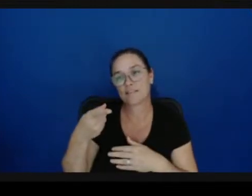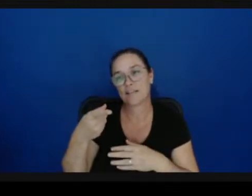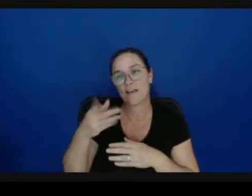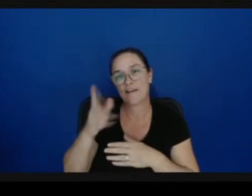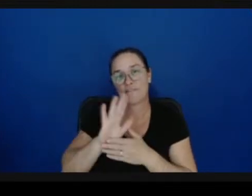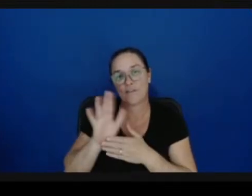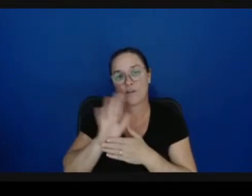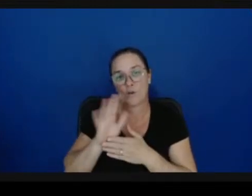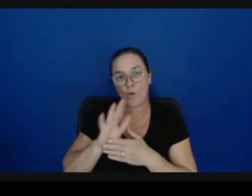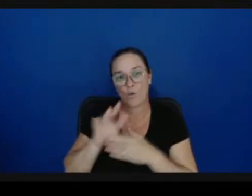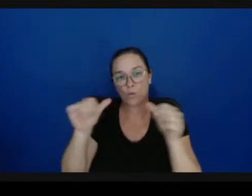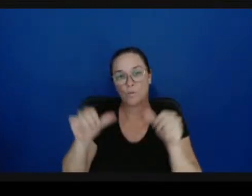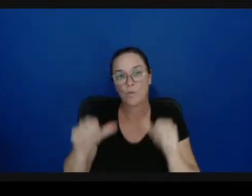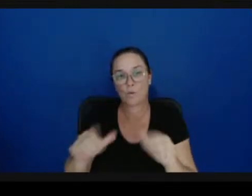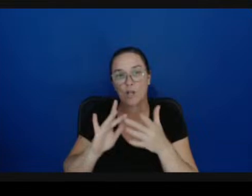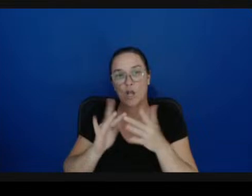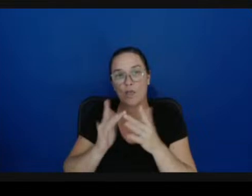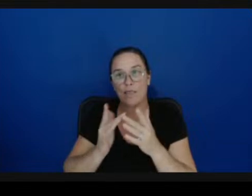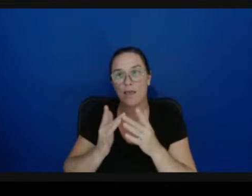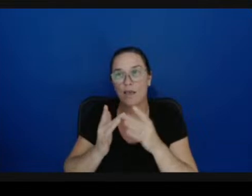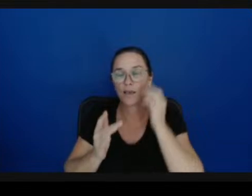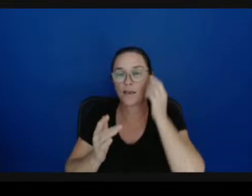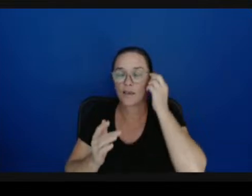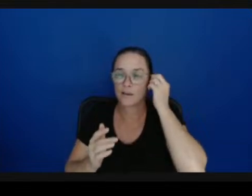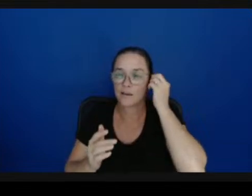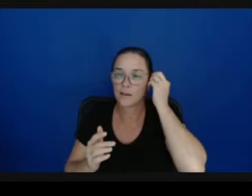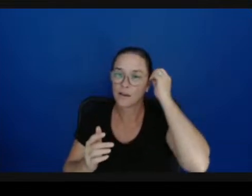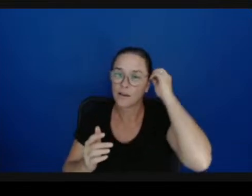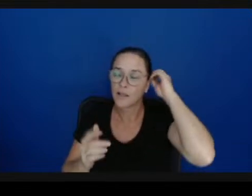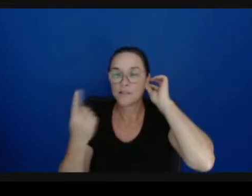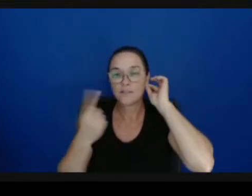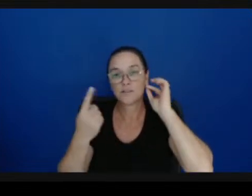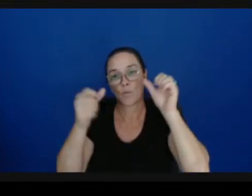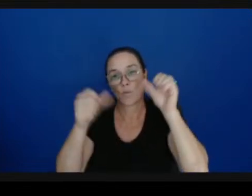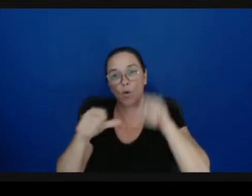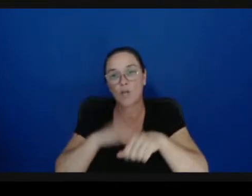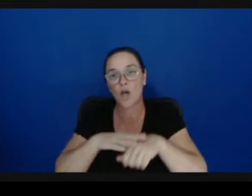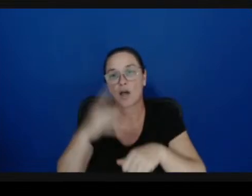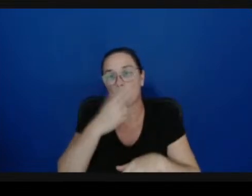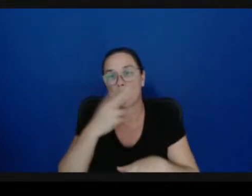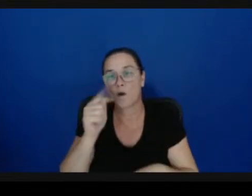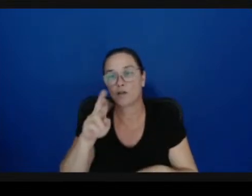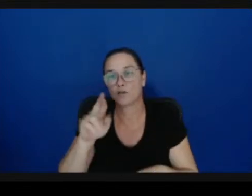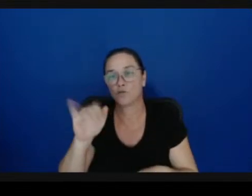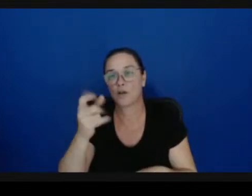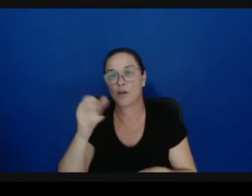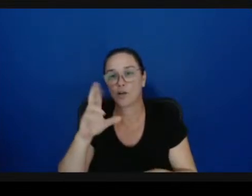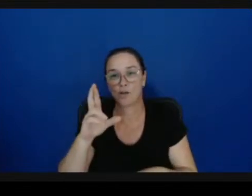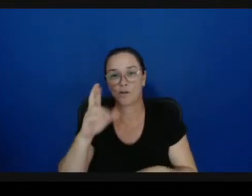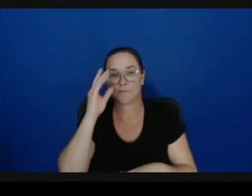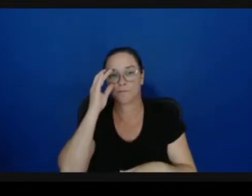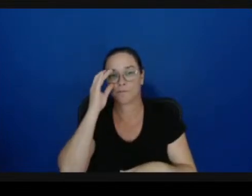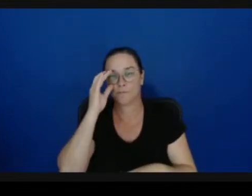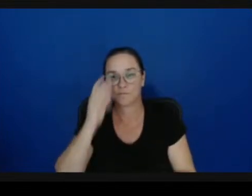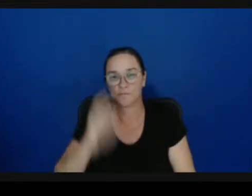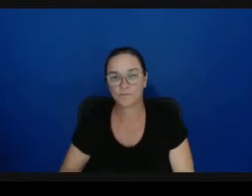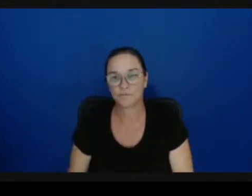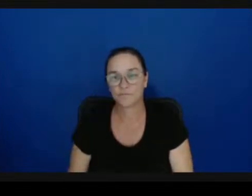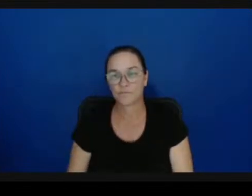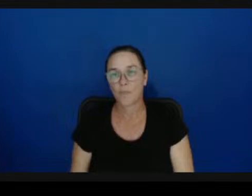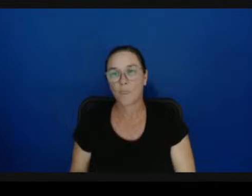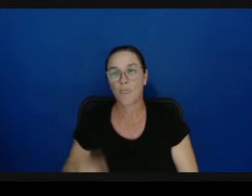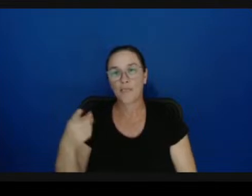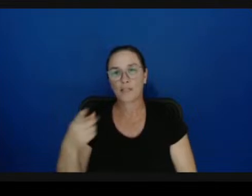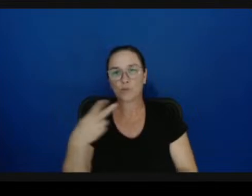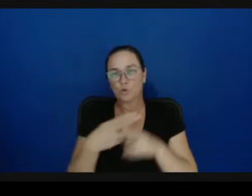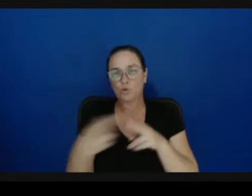posted online. It was posted on Hawaii Tracker as well. And this is from let's put it back to the beginning. This is a very